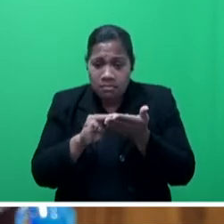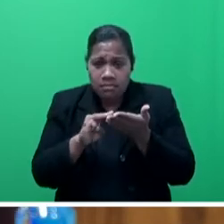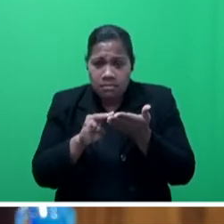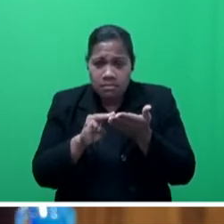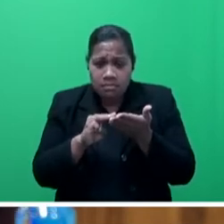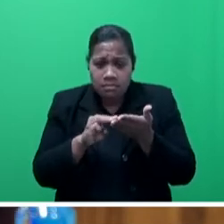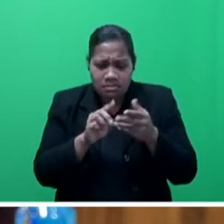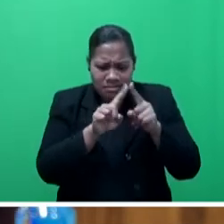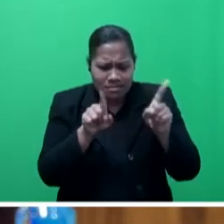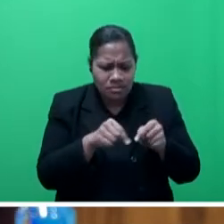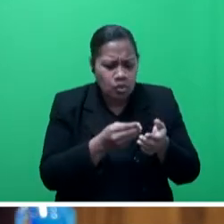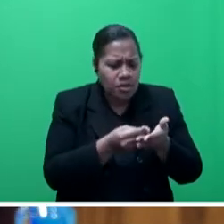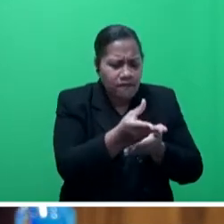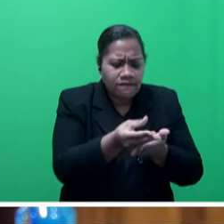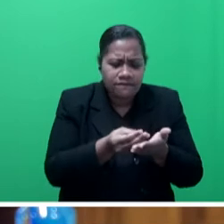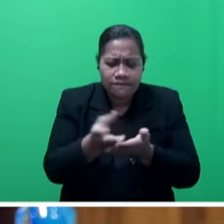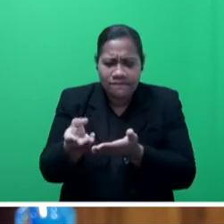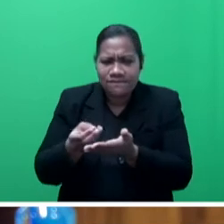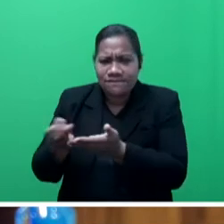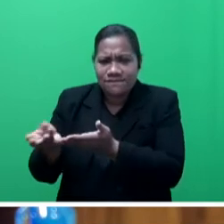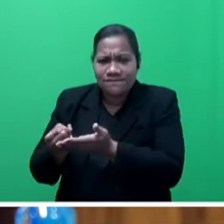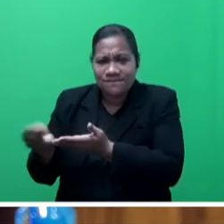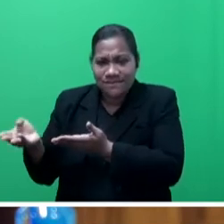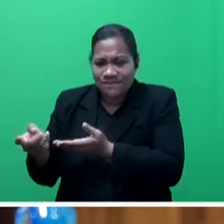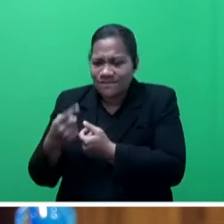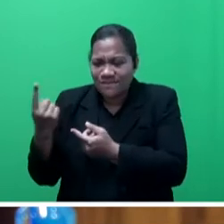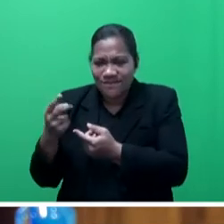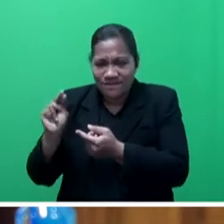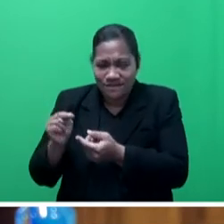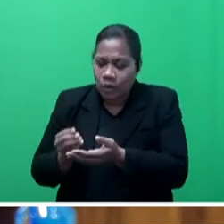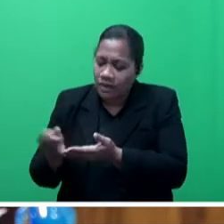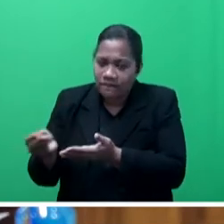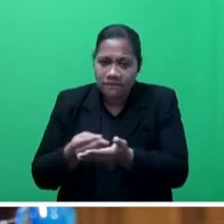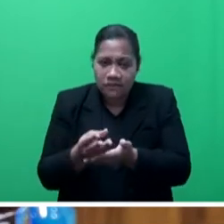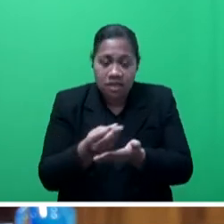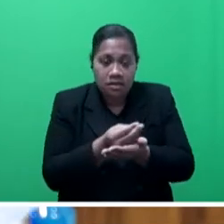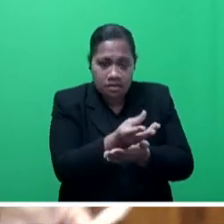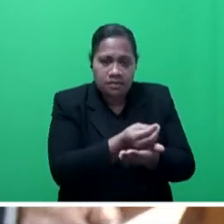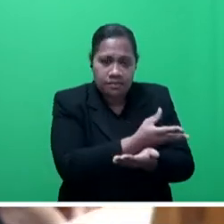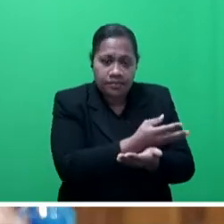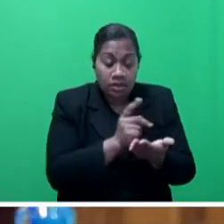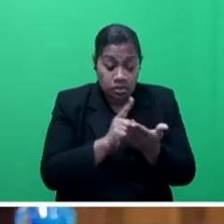to households throughout Fiji. That program is currently still